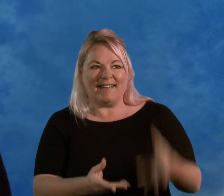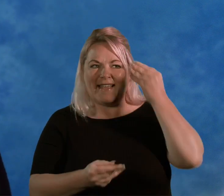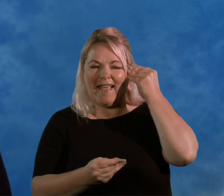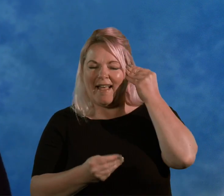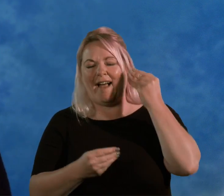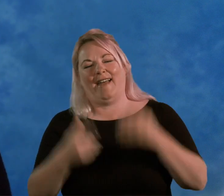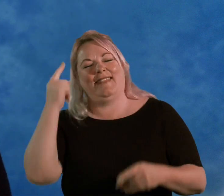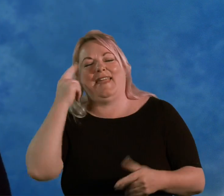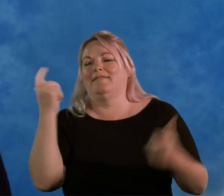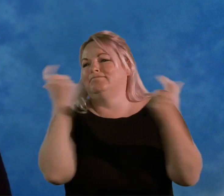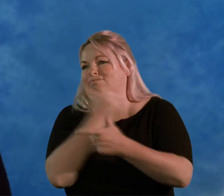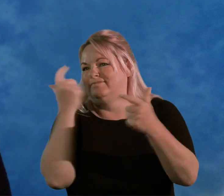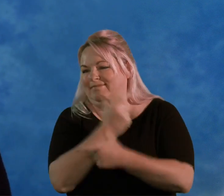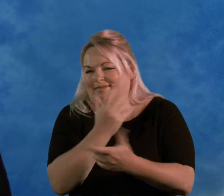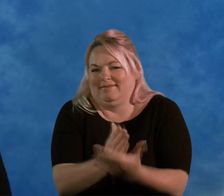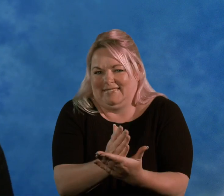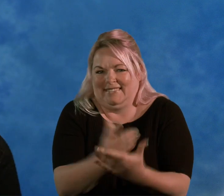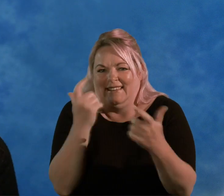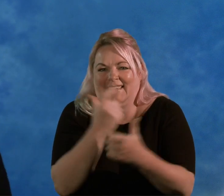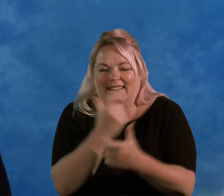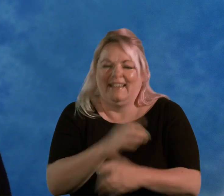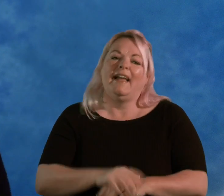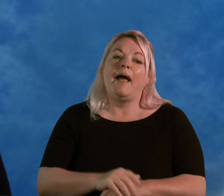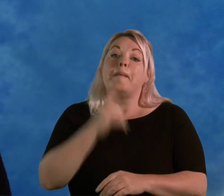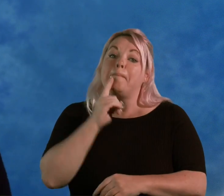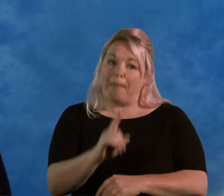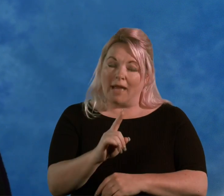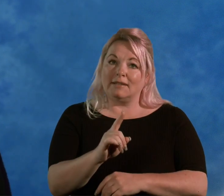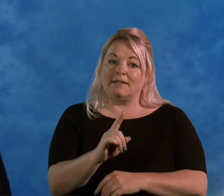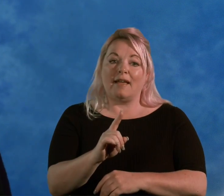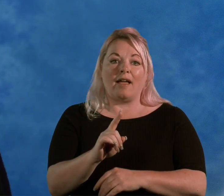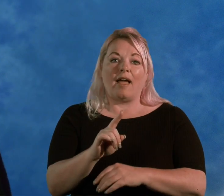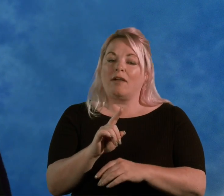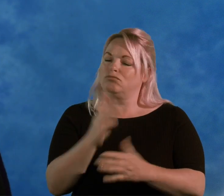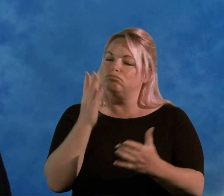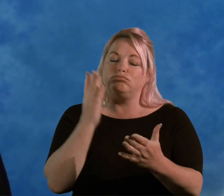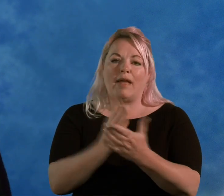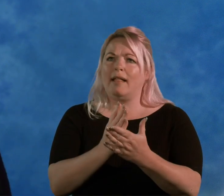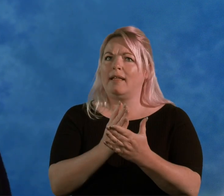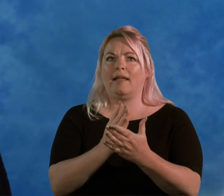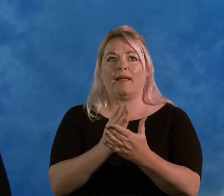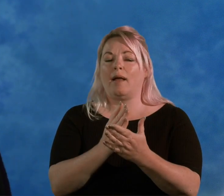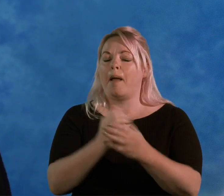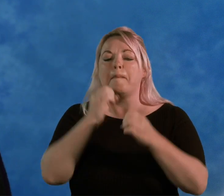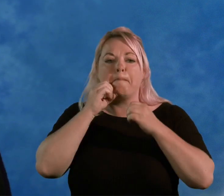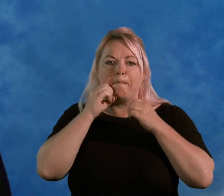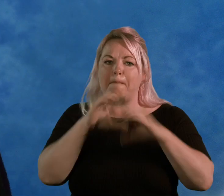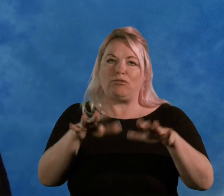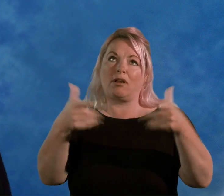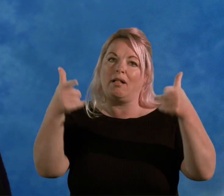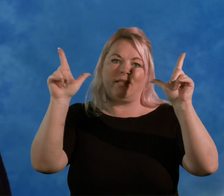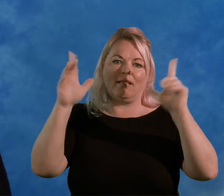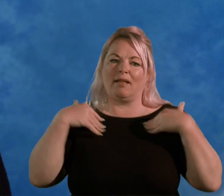do, which I find quite hilarious, actually. But all in all, it has just been a miracle for